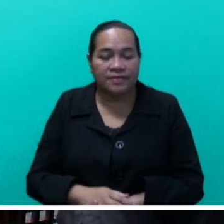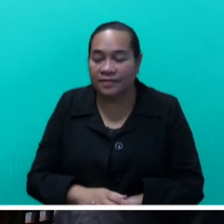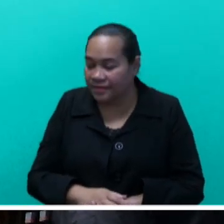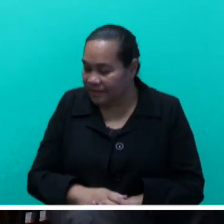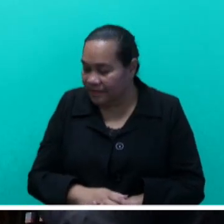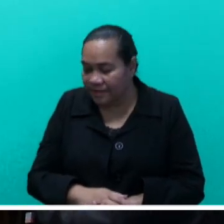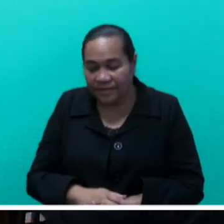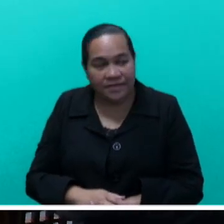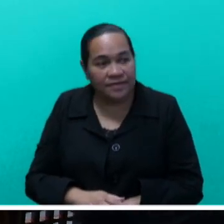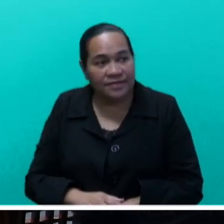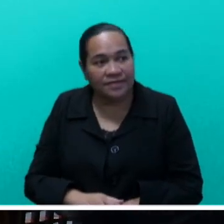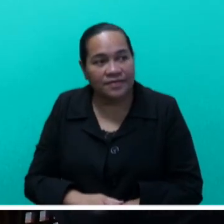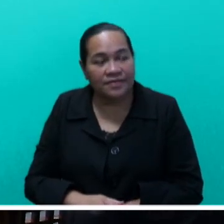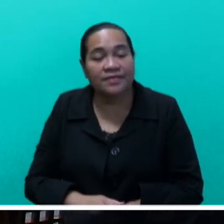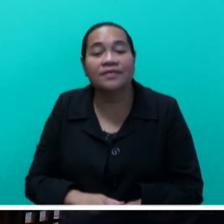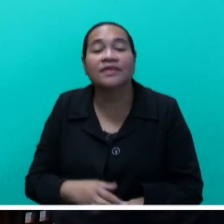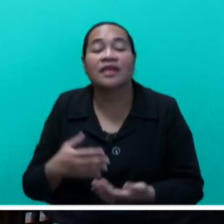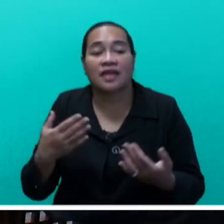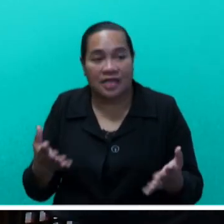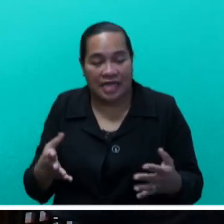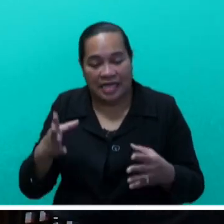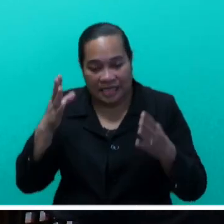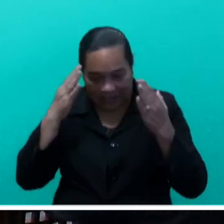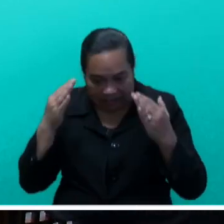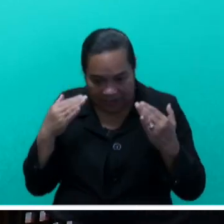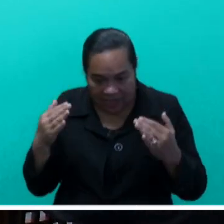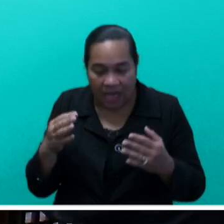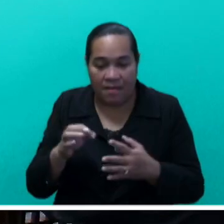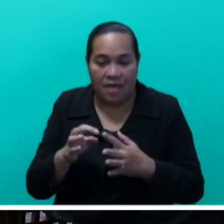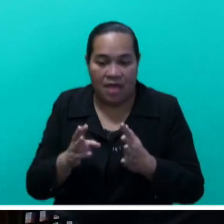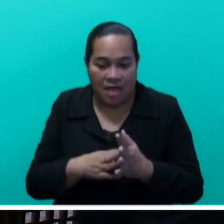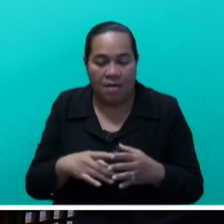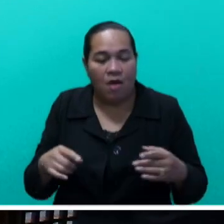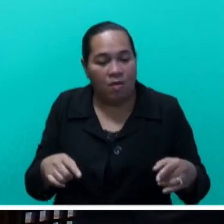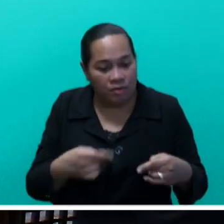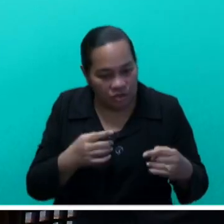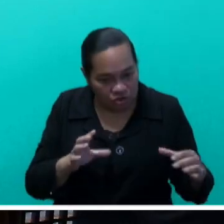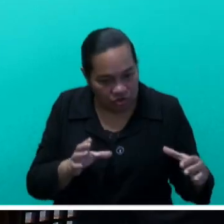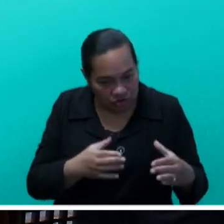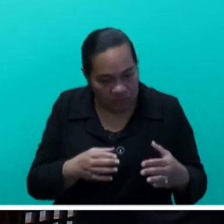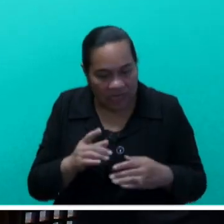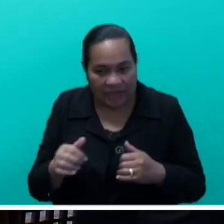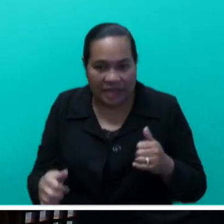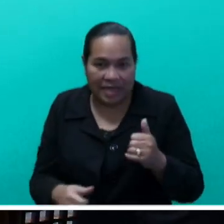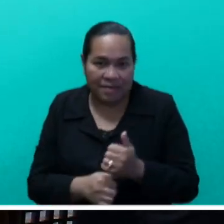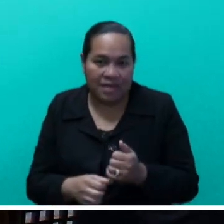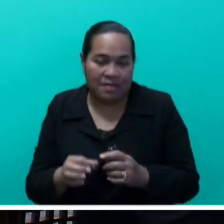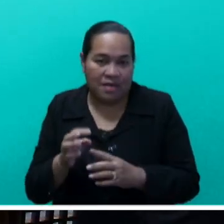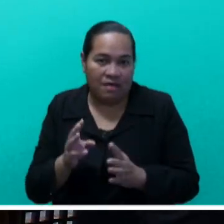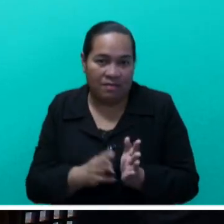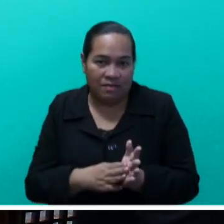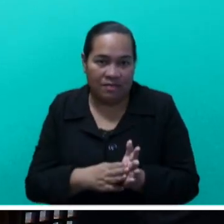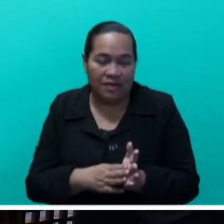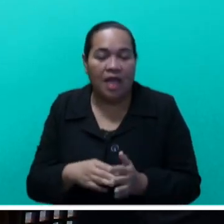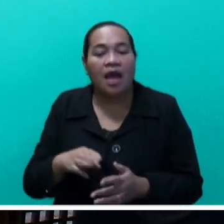Thank you, Honourable Speaker, sir, the Honourable Prime Minister, the Honourable Leader of the Opposition, Honourable Deputy Prime Ministers,